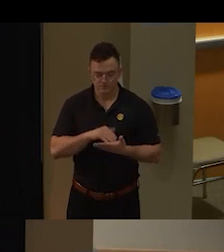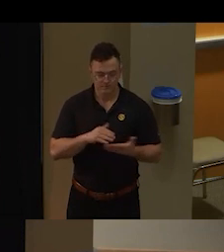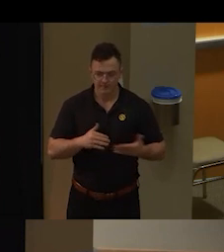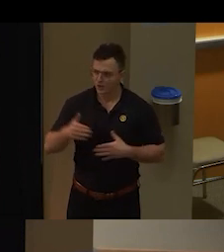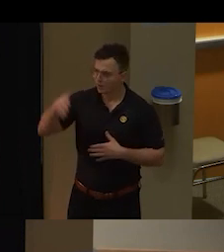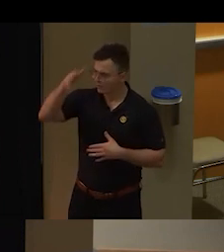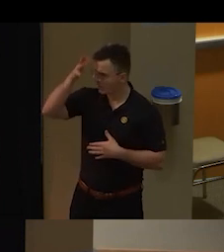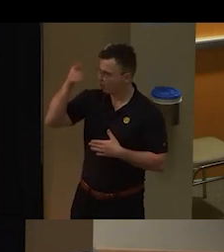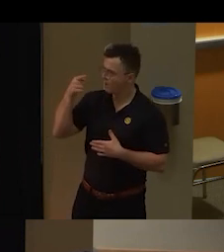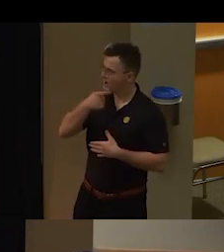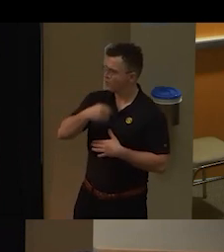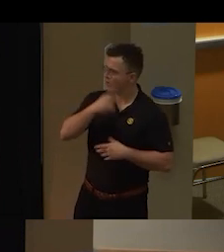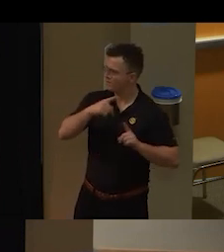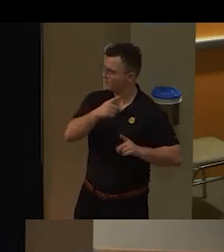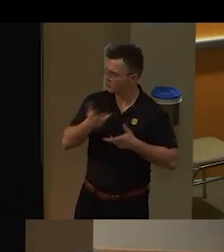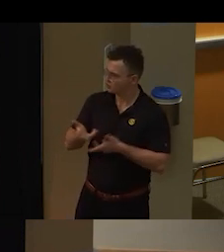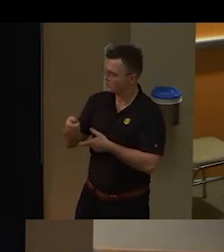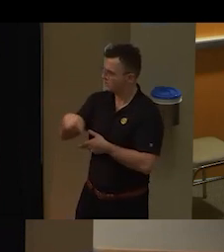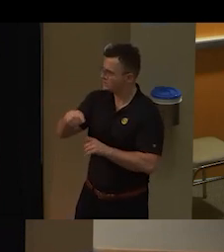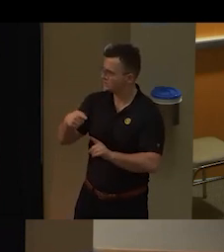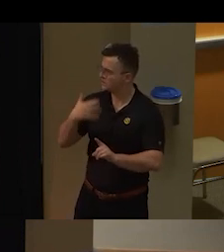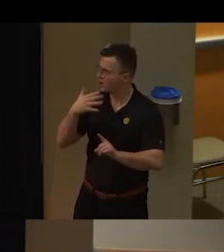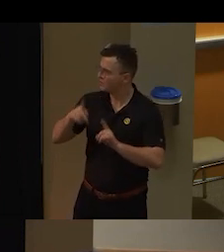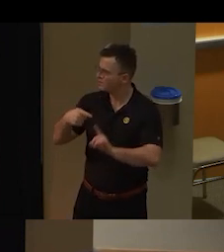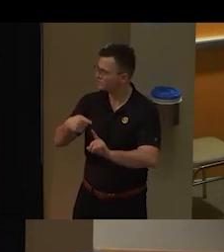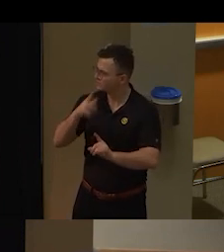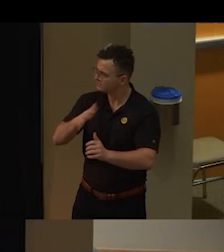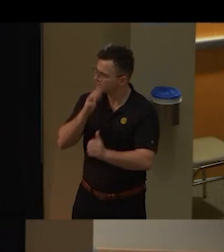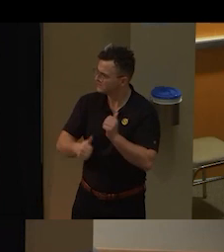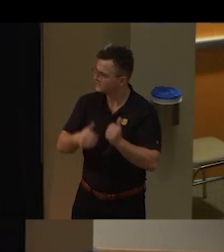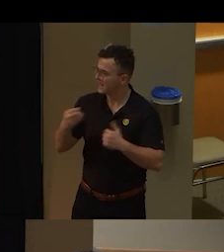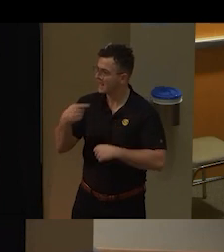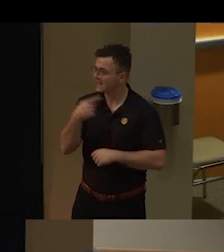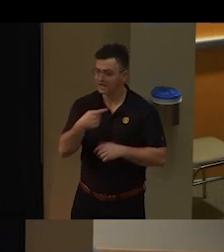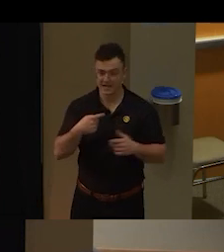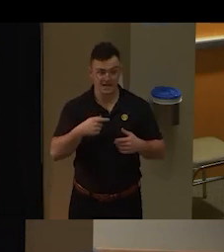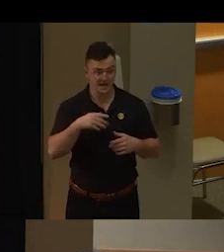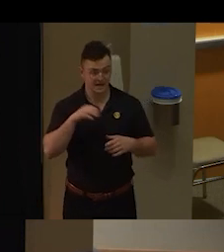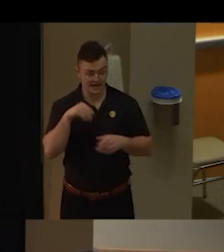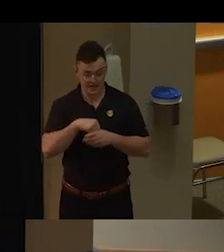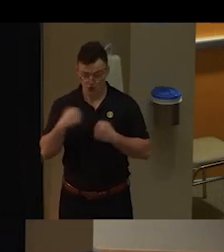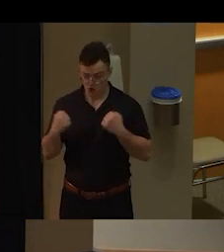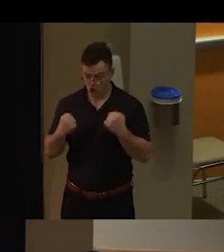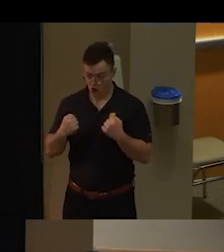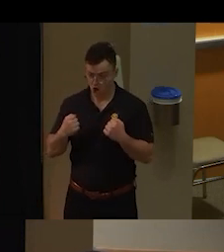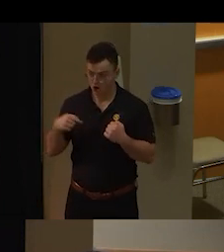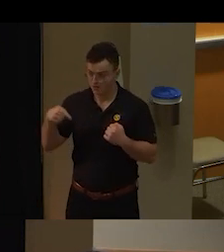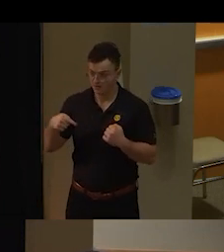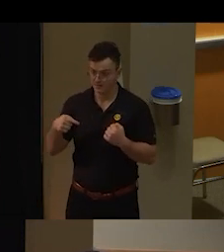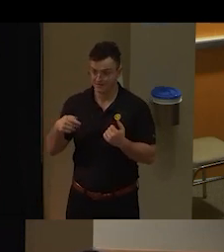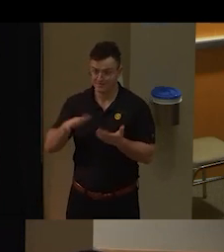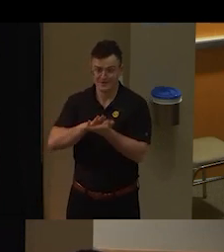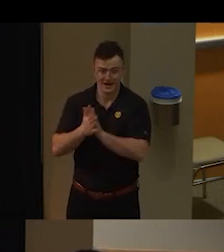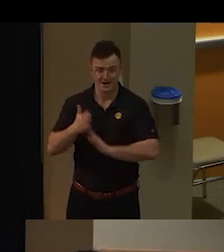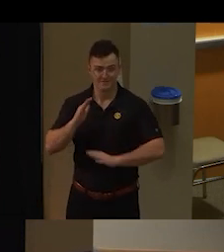Daddy, why do white people treat colored people so mean? And the uncomfortable corners of your automobile become no